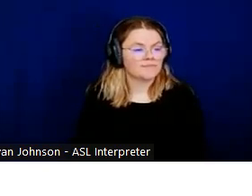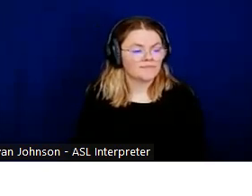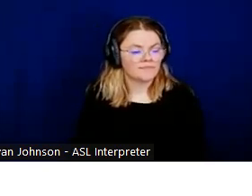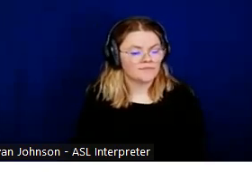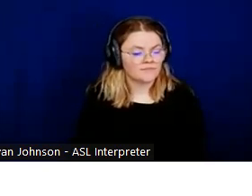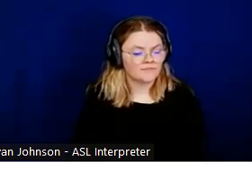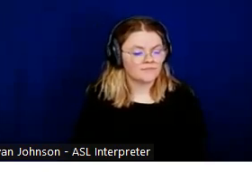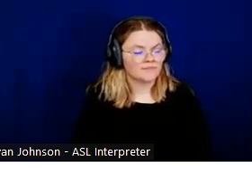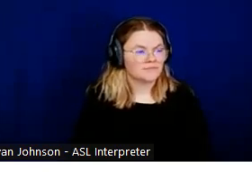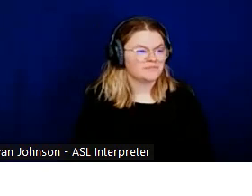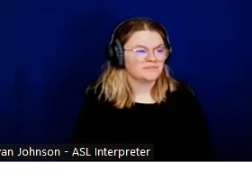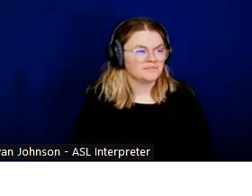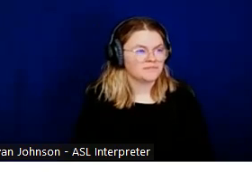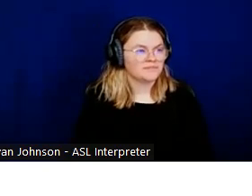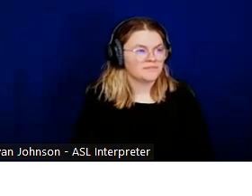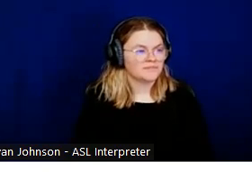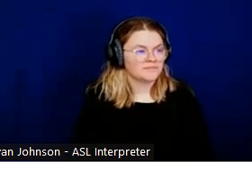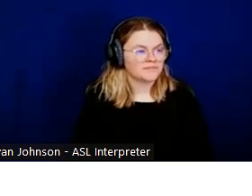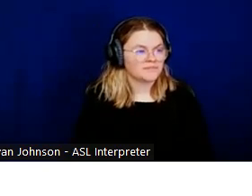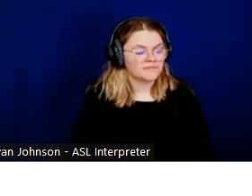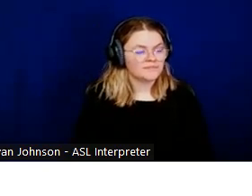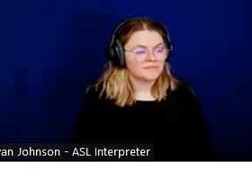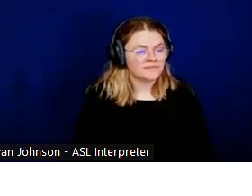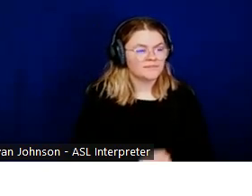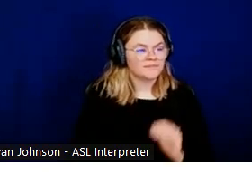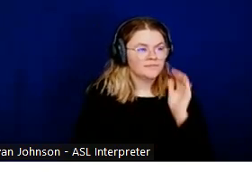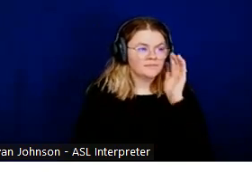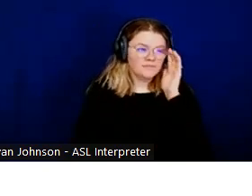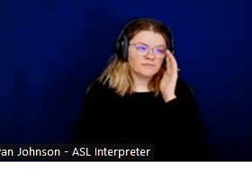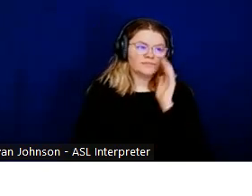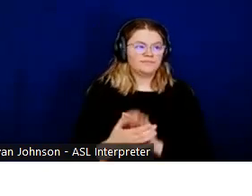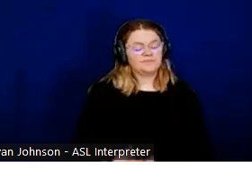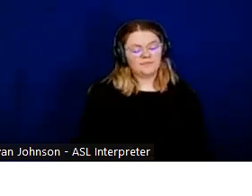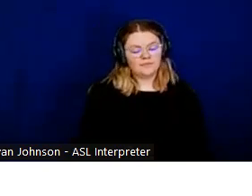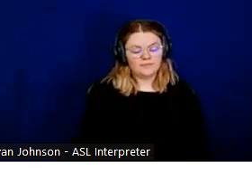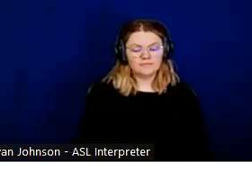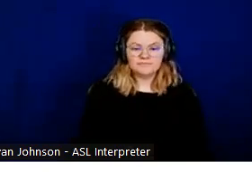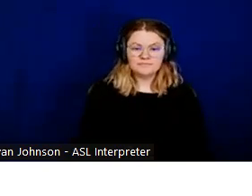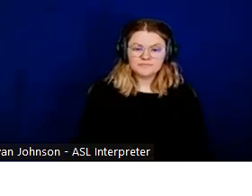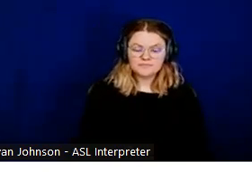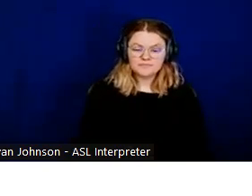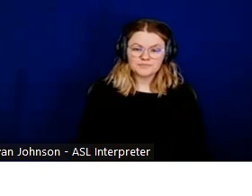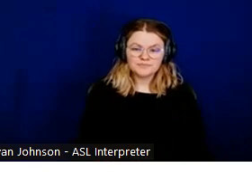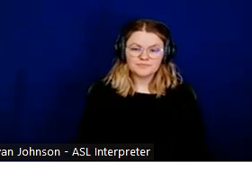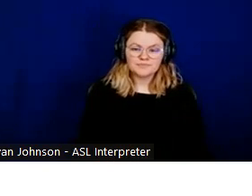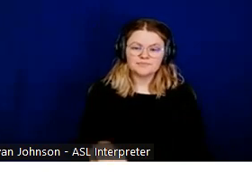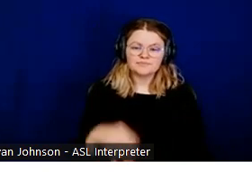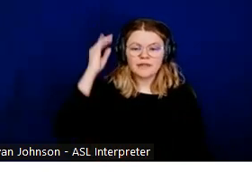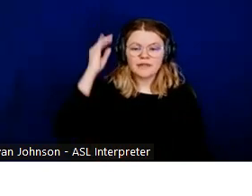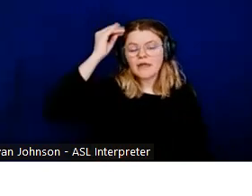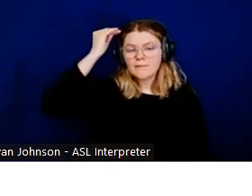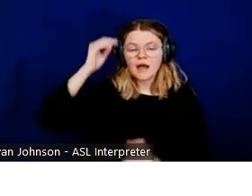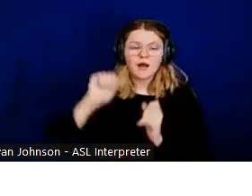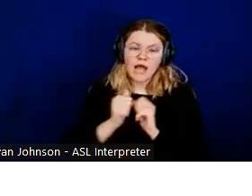When reflecting on the effects that the media has on us, it's important to understand and